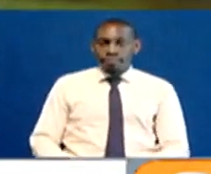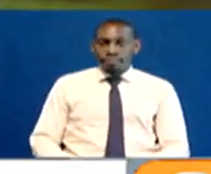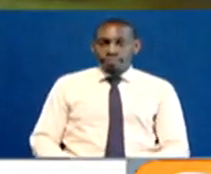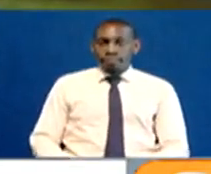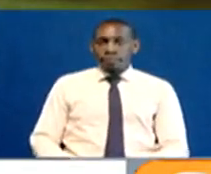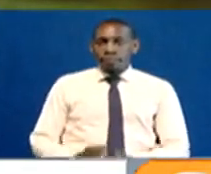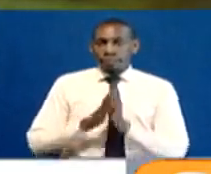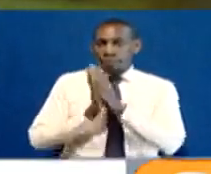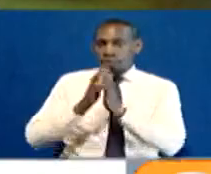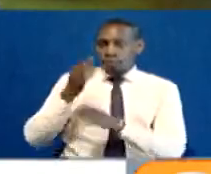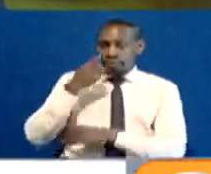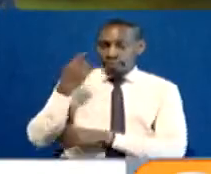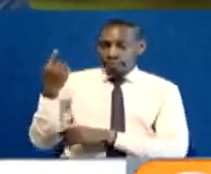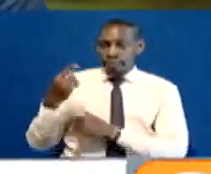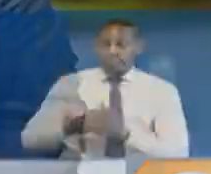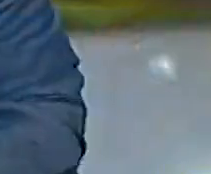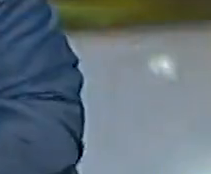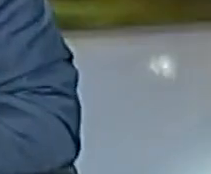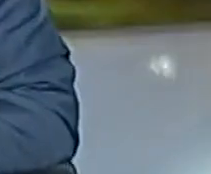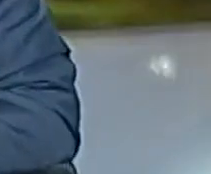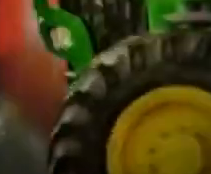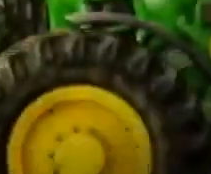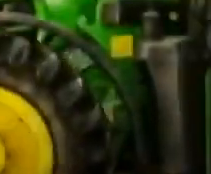this week's Smart Farm.